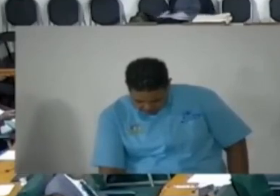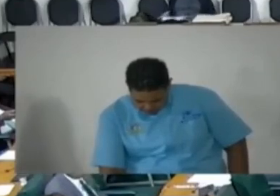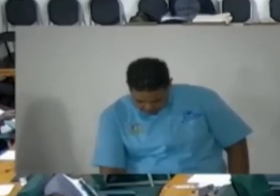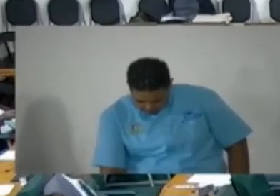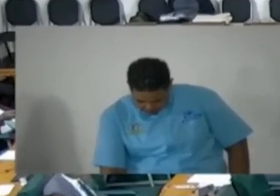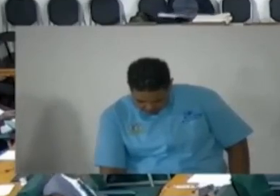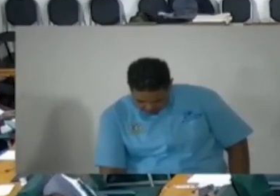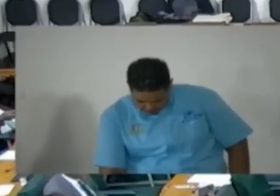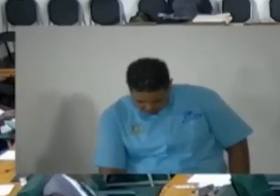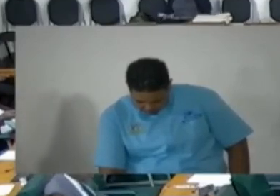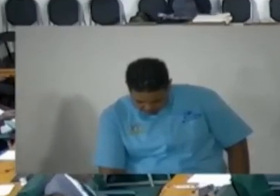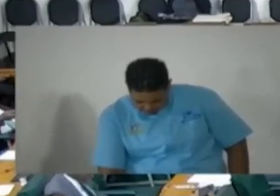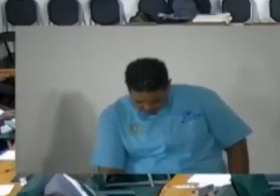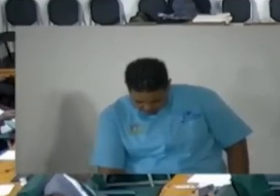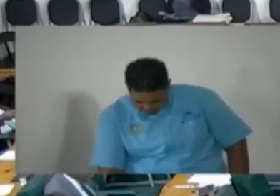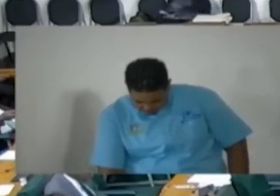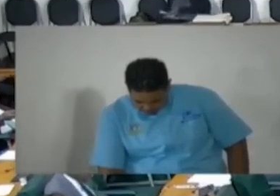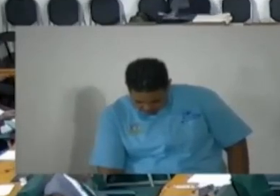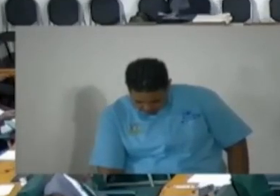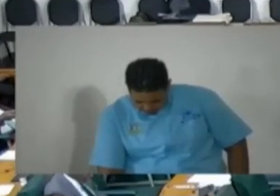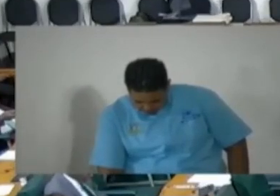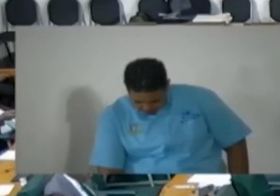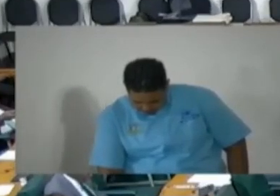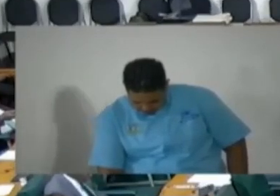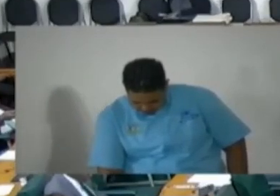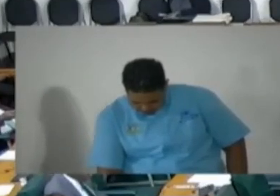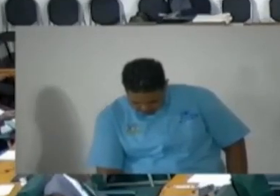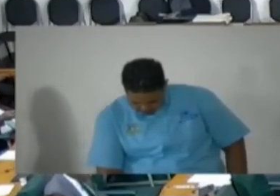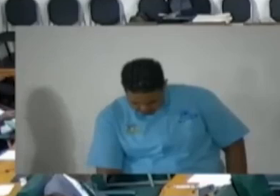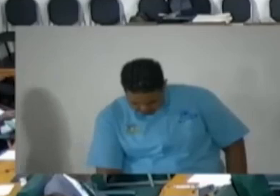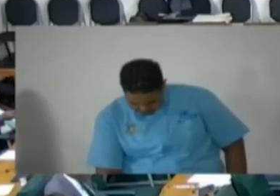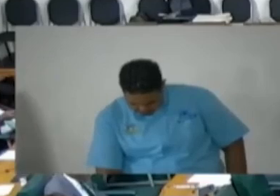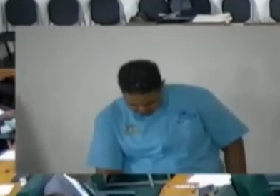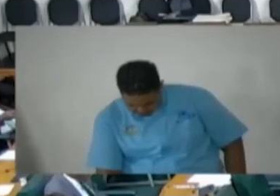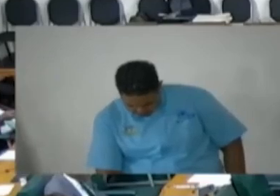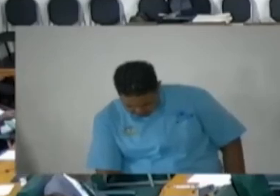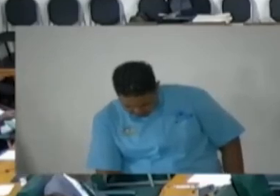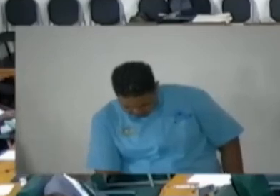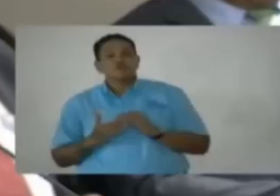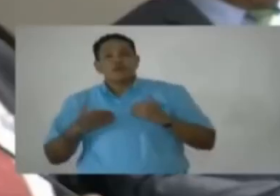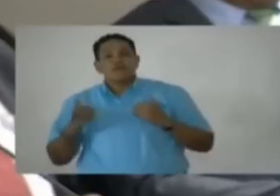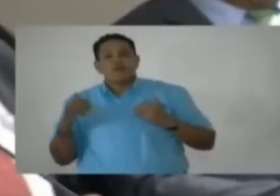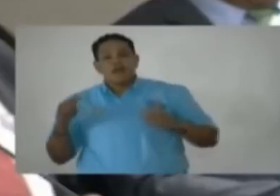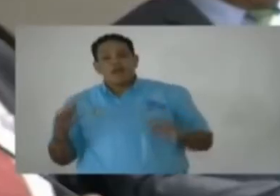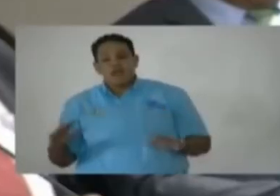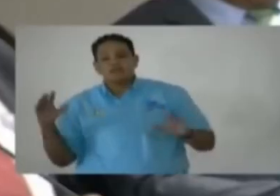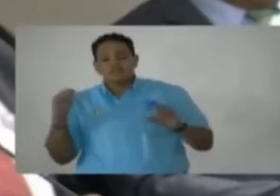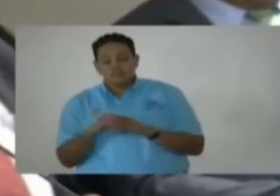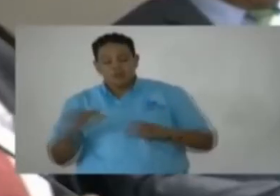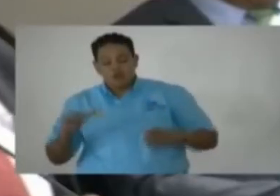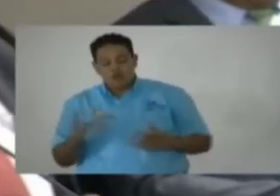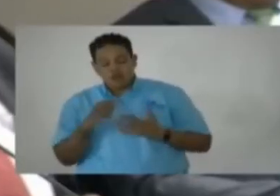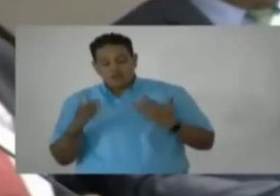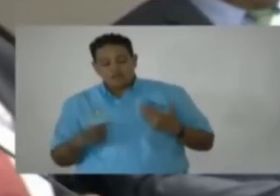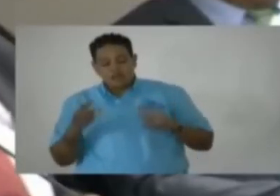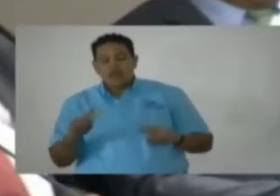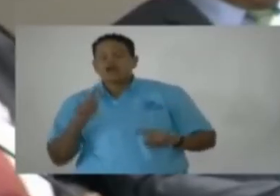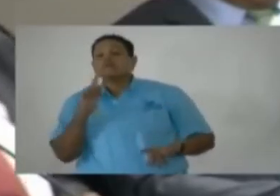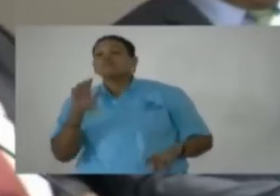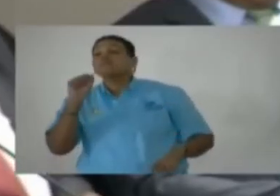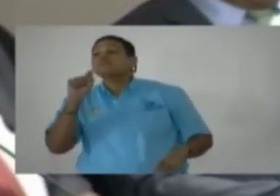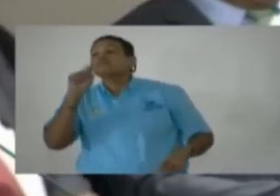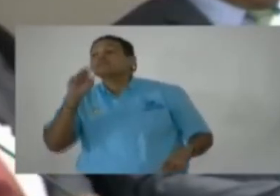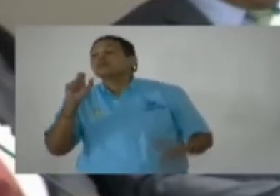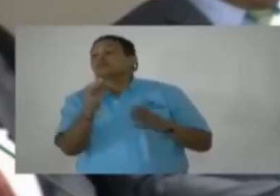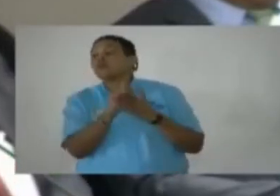Constitution Amendment Republic of Jamaica Bill 2024 and the Referendum Bill 2024. Among other things, the